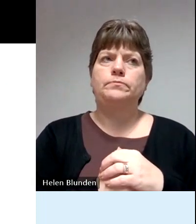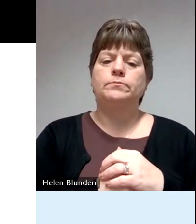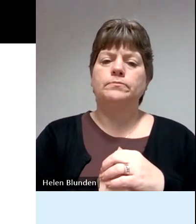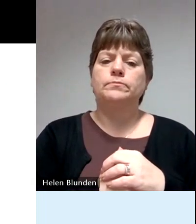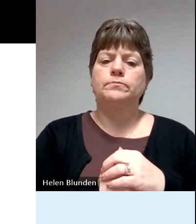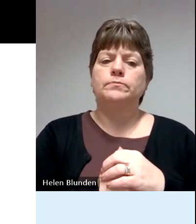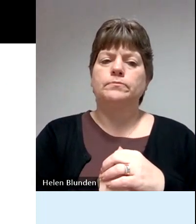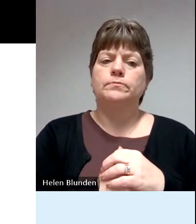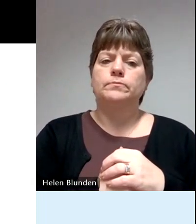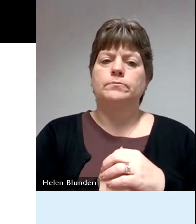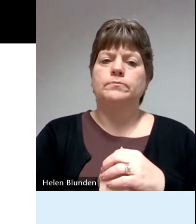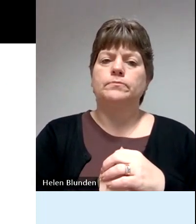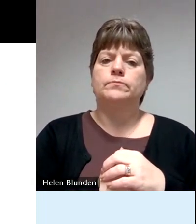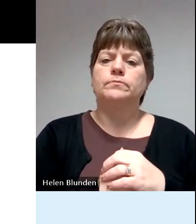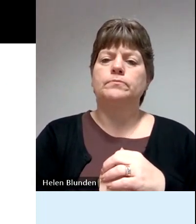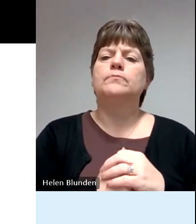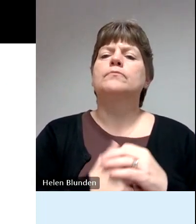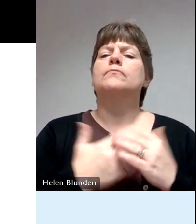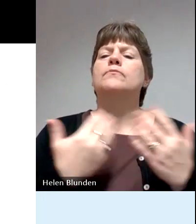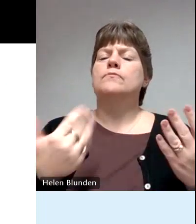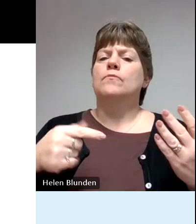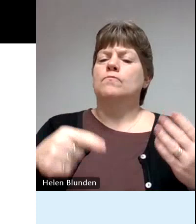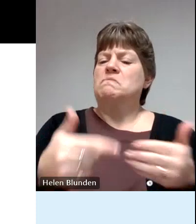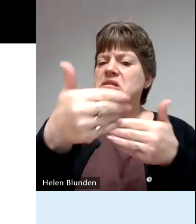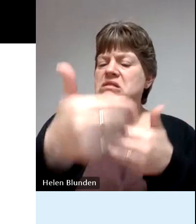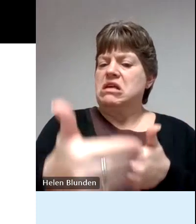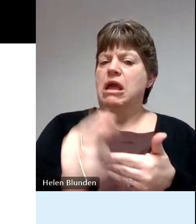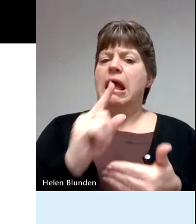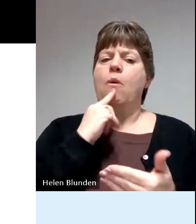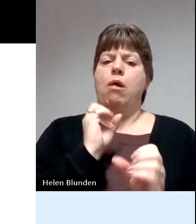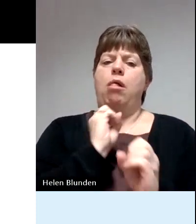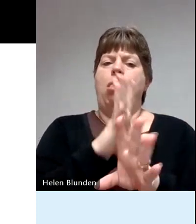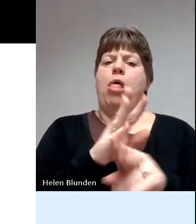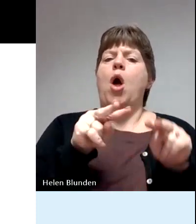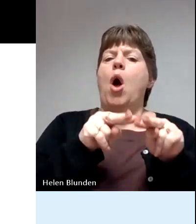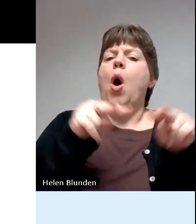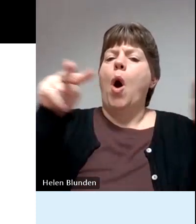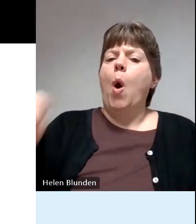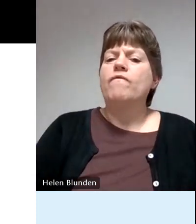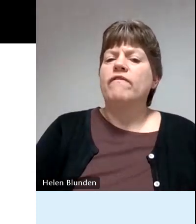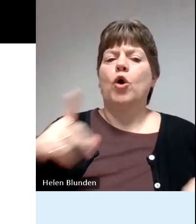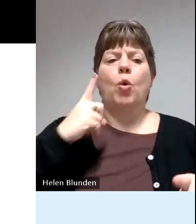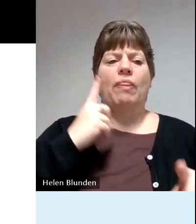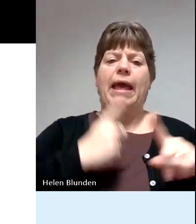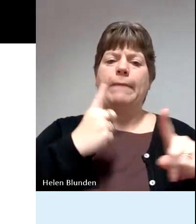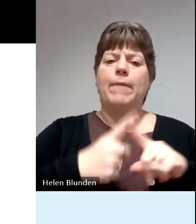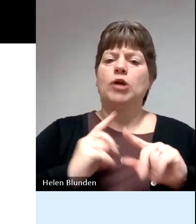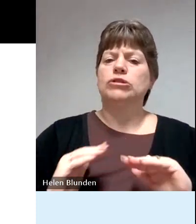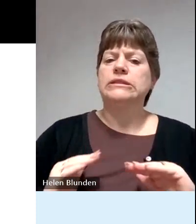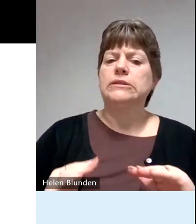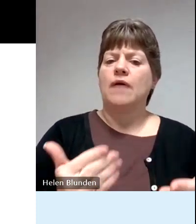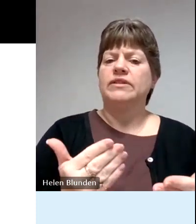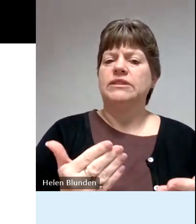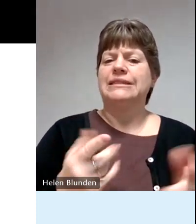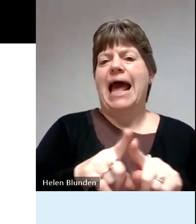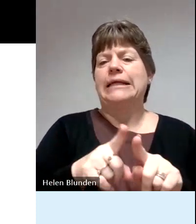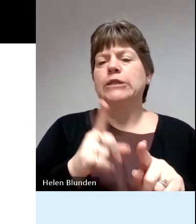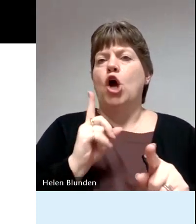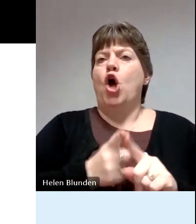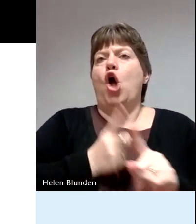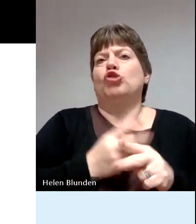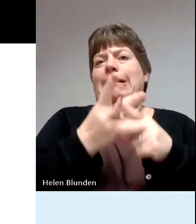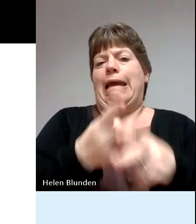So what we're going to do with this session is provide you with an overview of the emergency and urgent care services that are